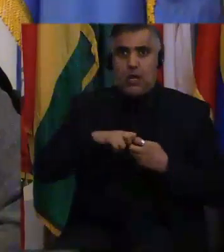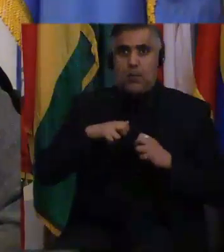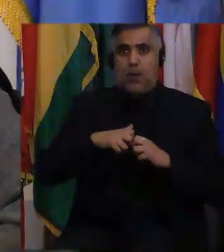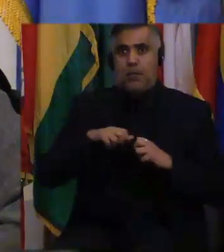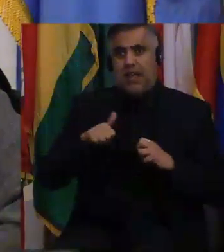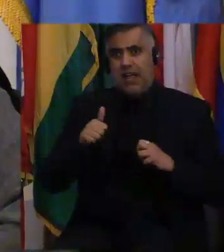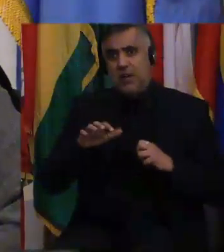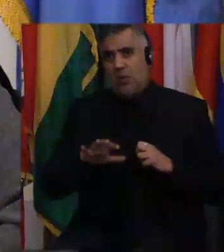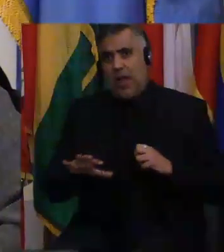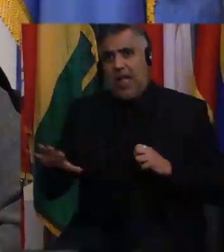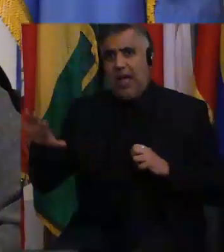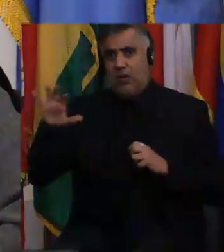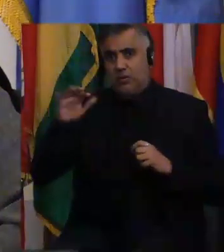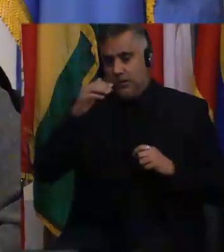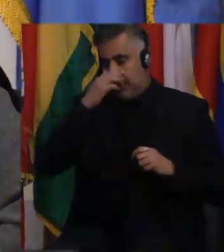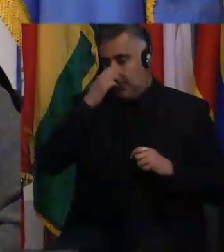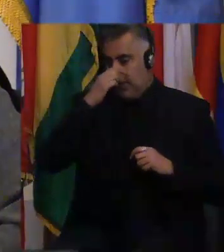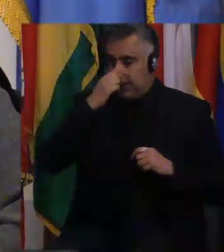anywhere else. And